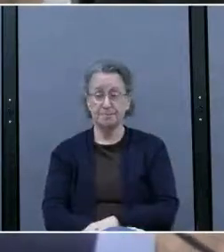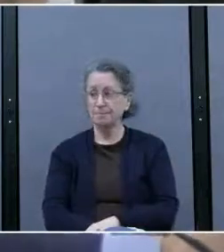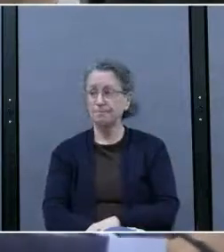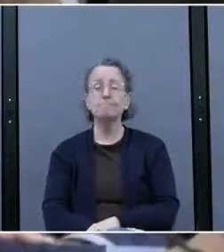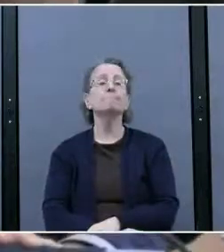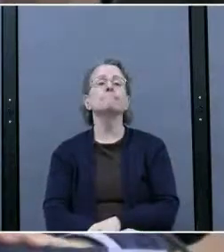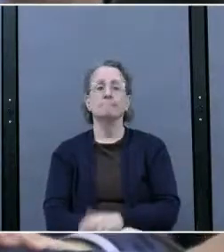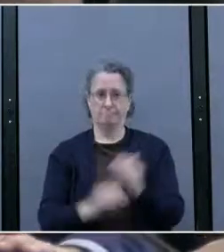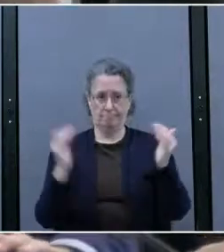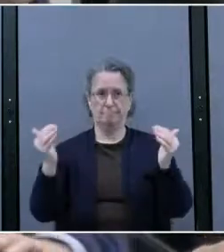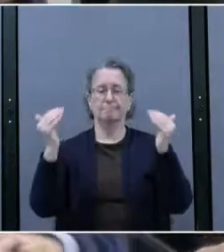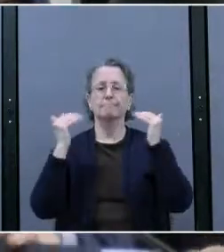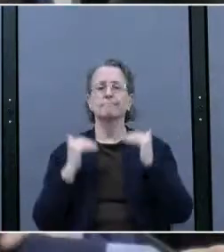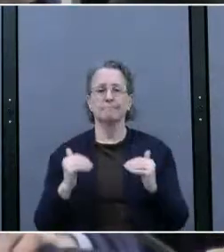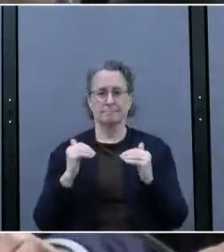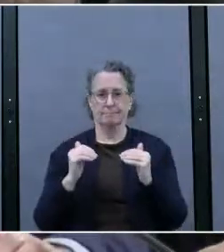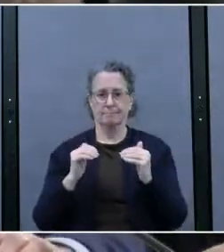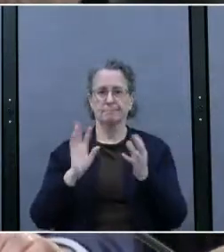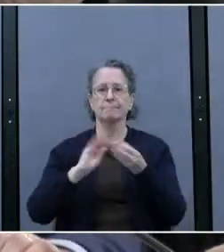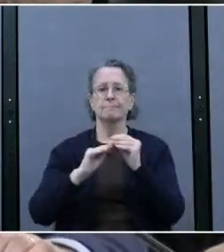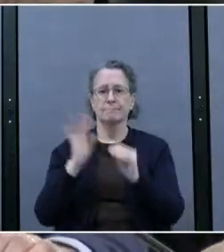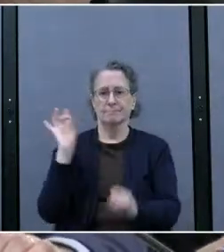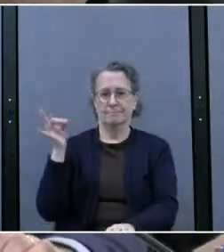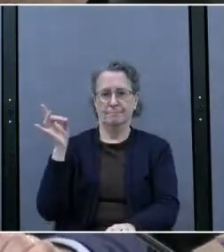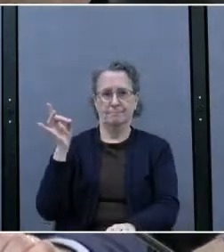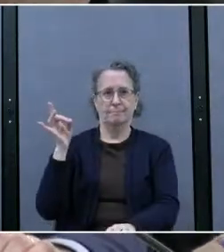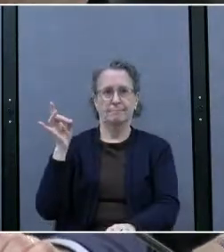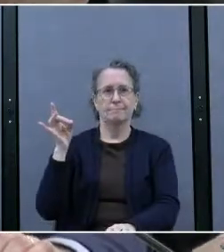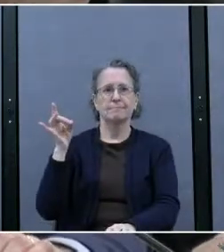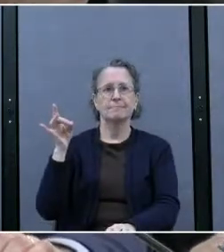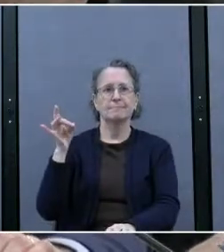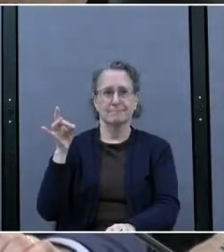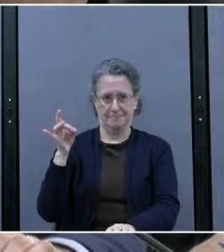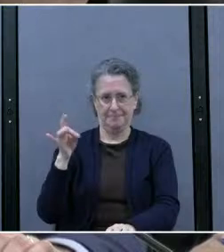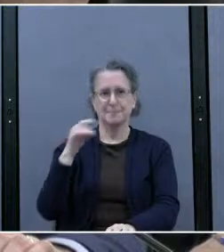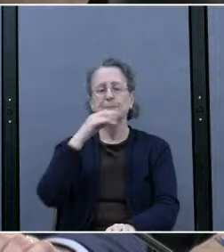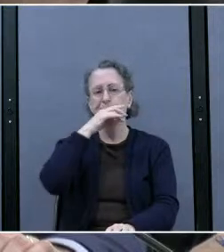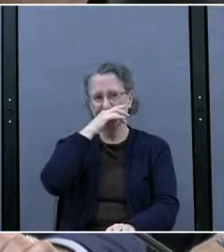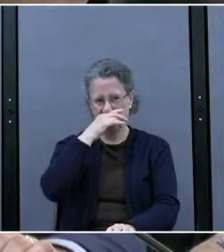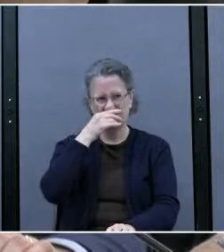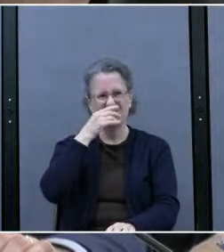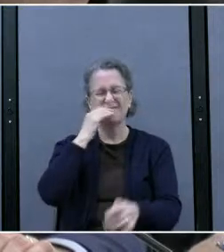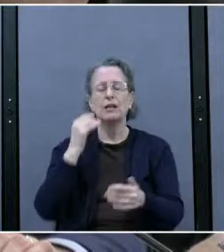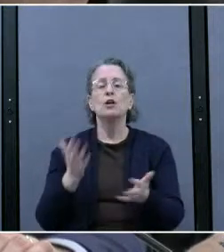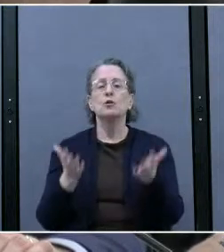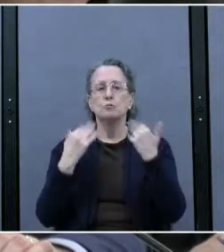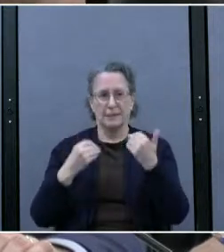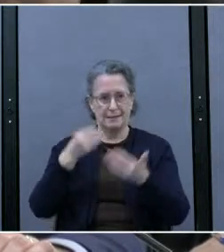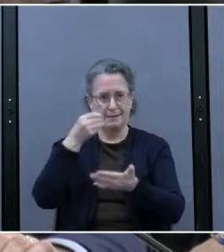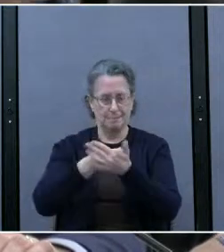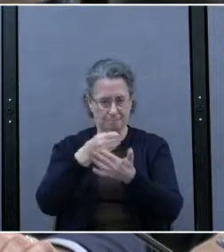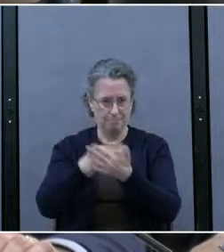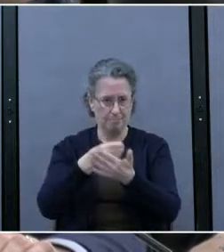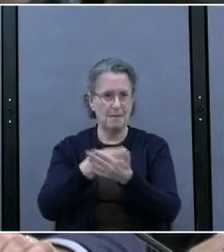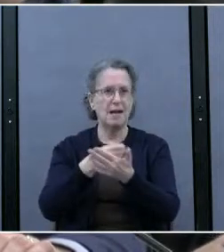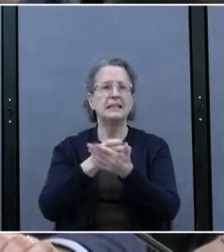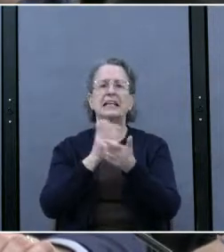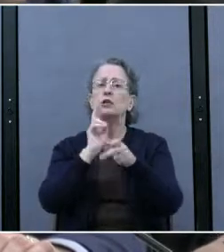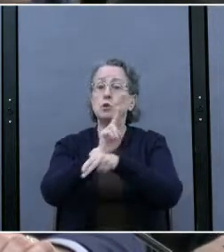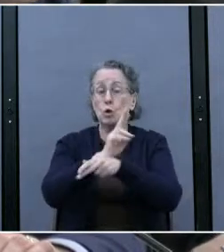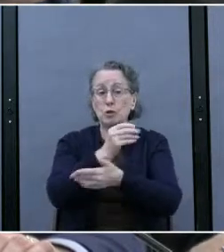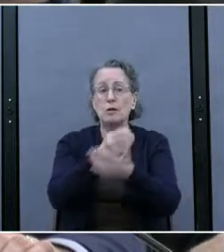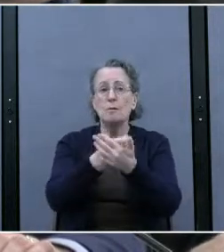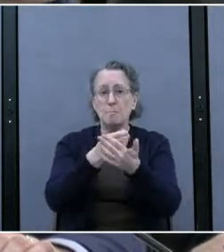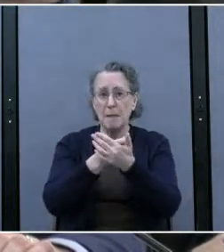Okay, moving on to Article 8. So this is about raising and appropriating the sum of $80,000